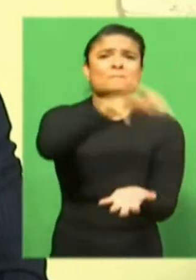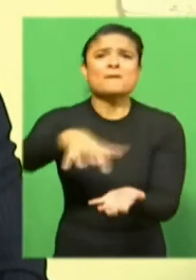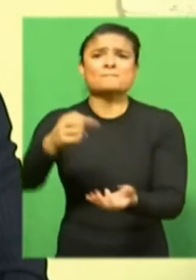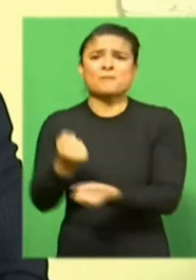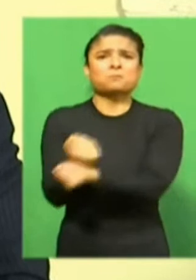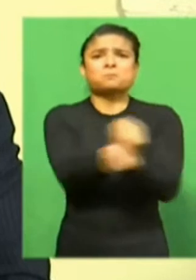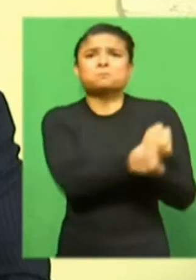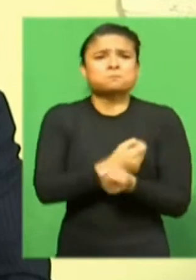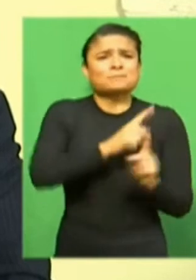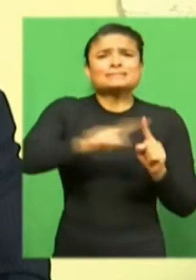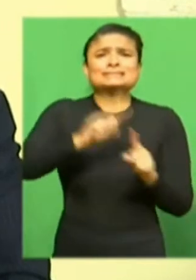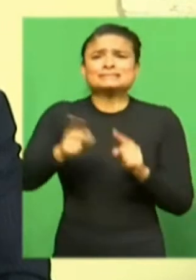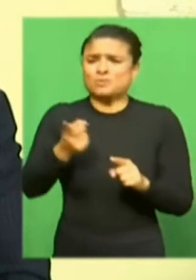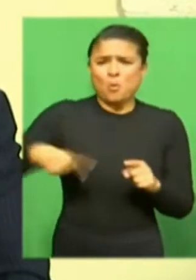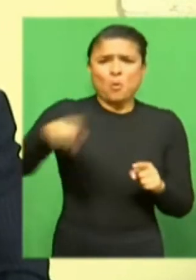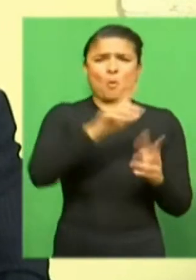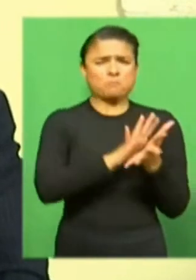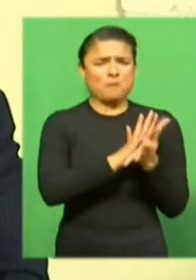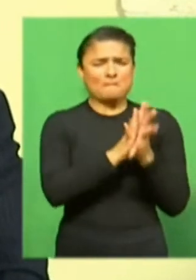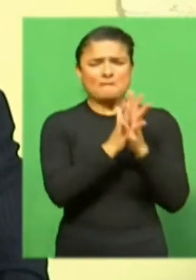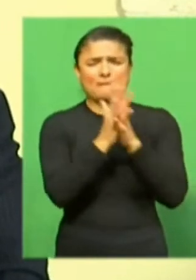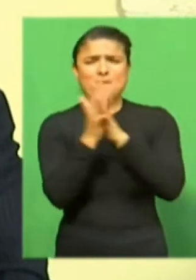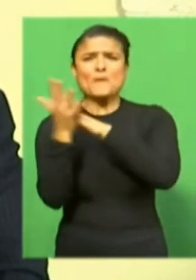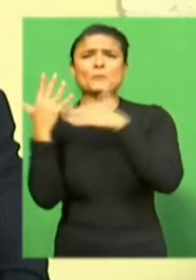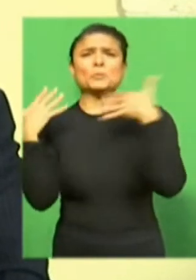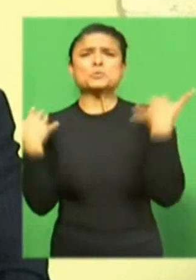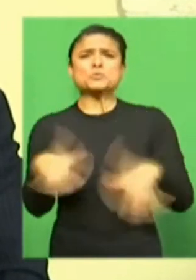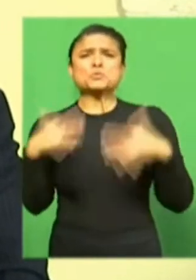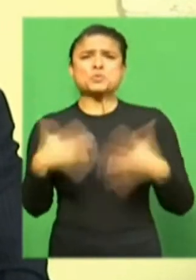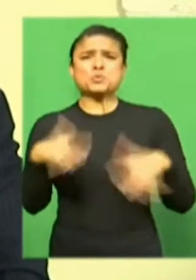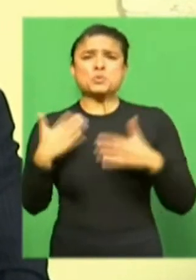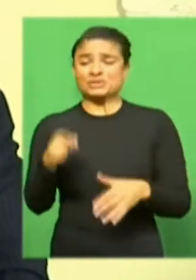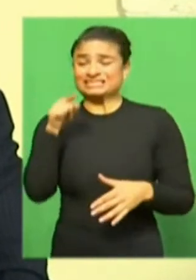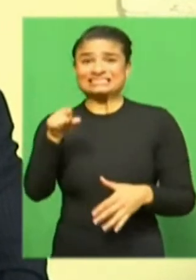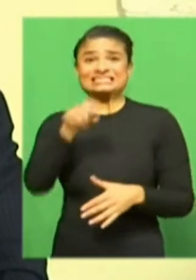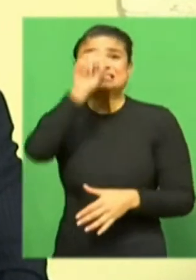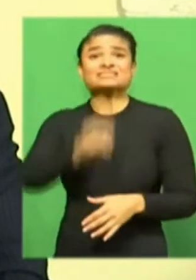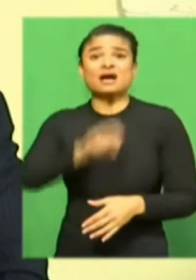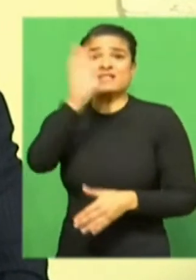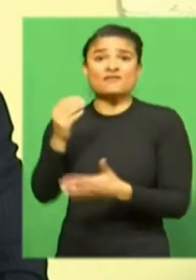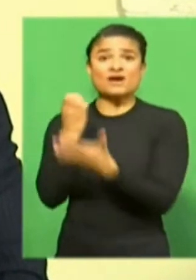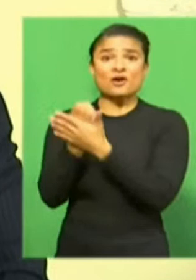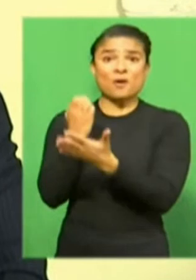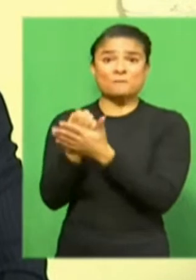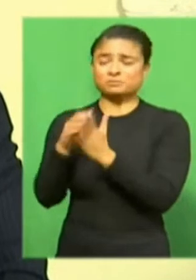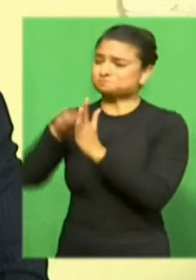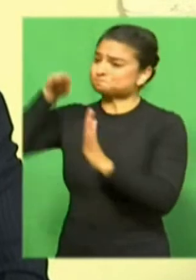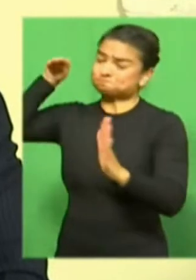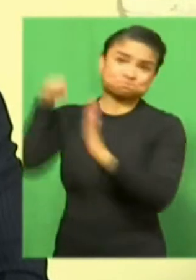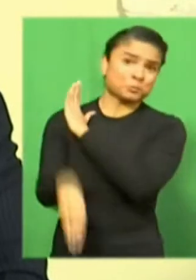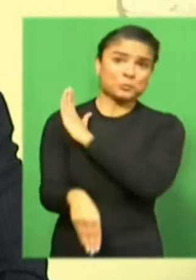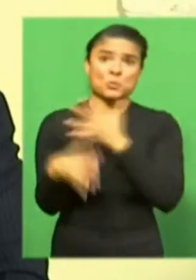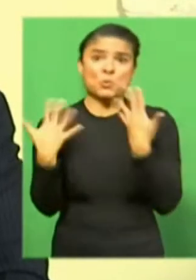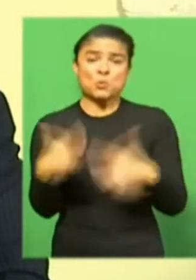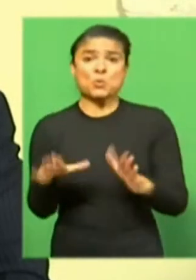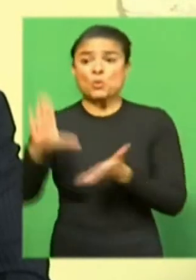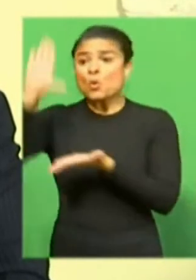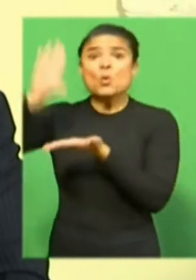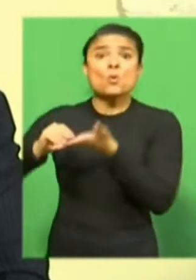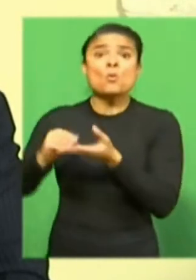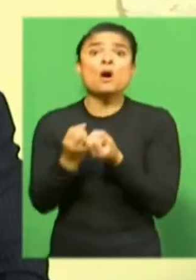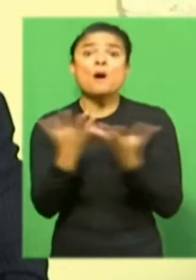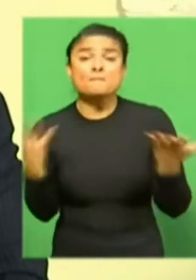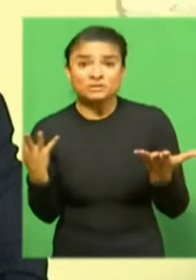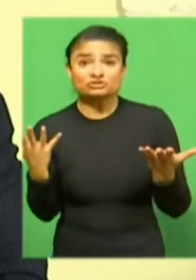We are still counting the costs of this violence and coming to terms with the destruction that